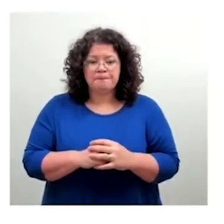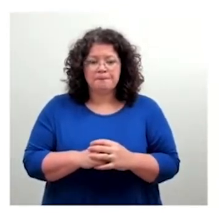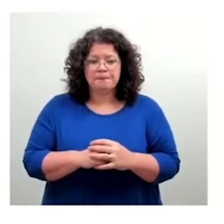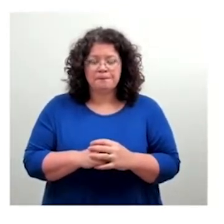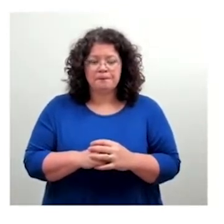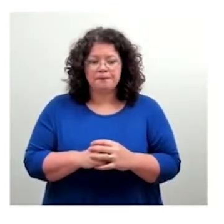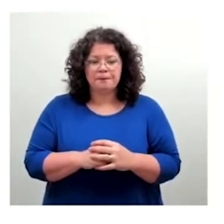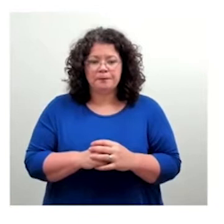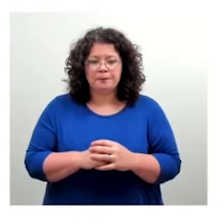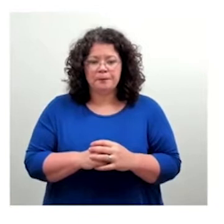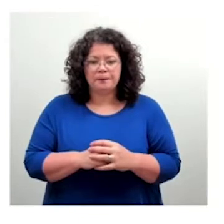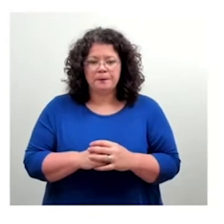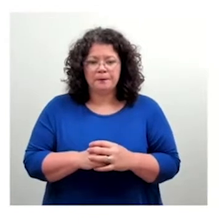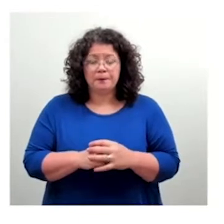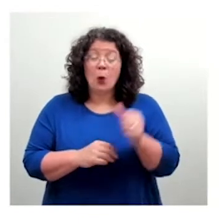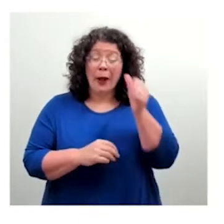Information also sort of tells us that